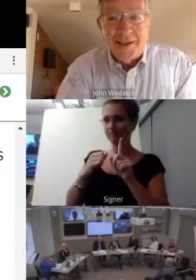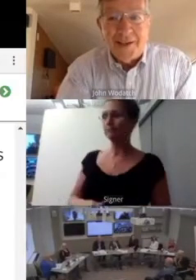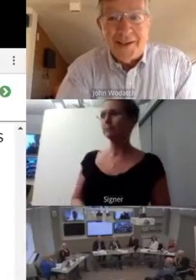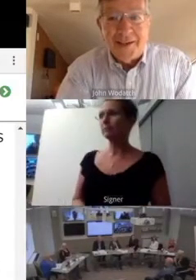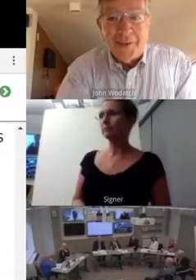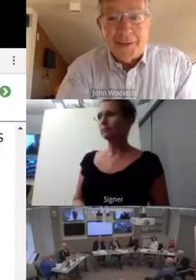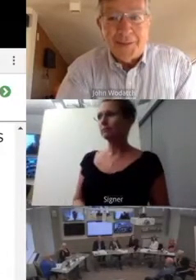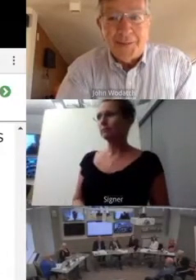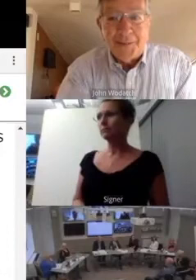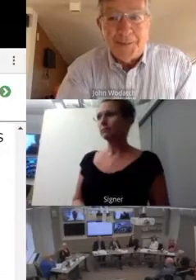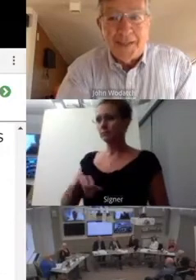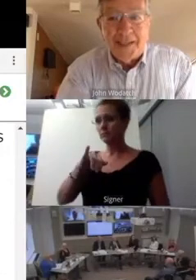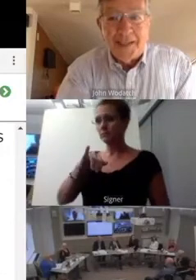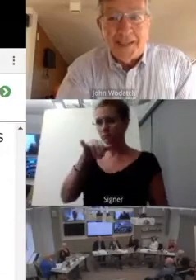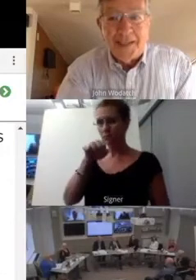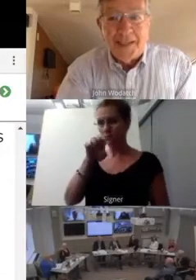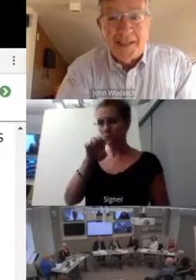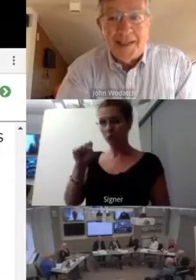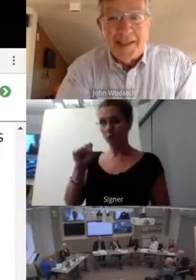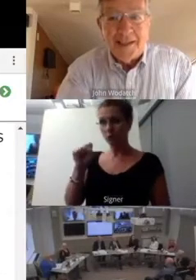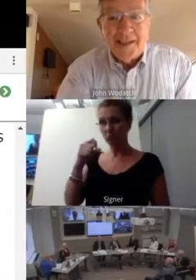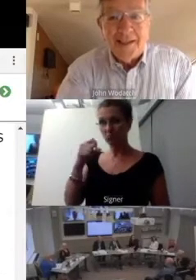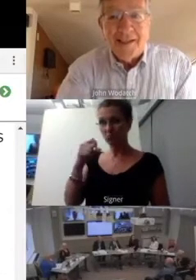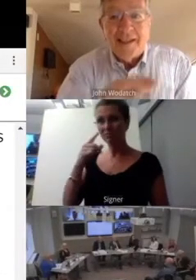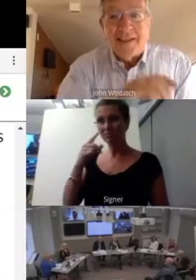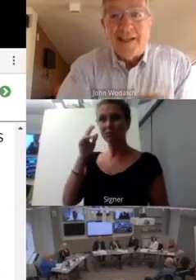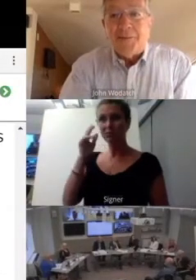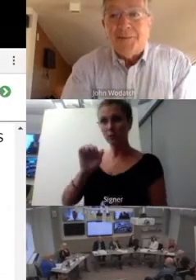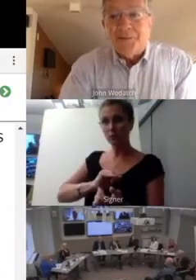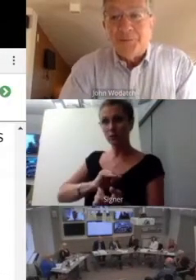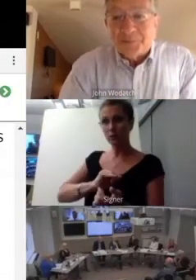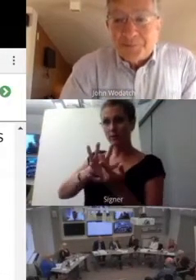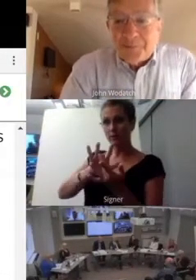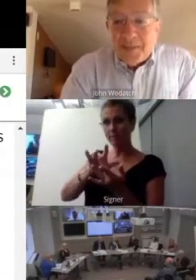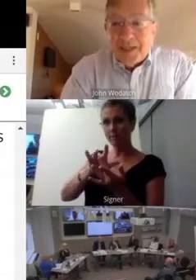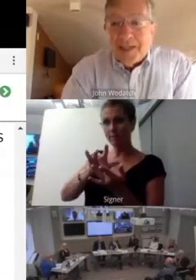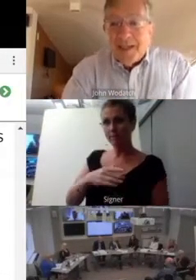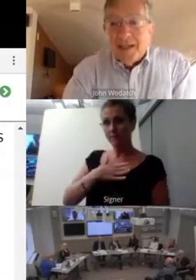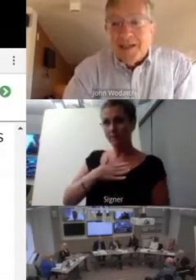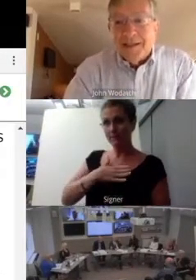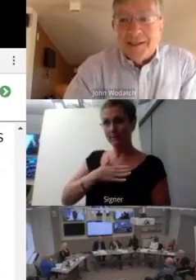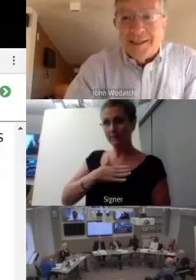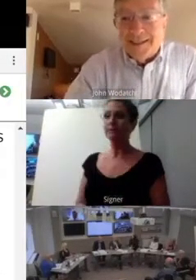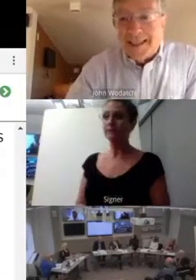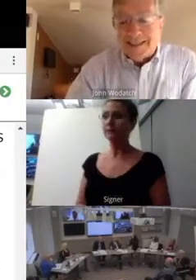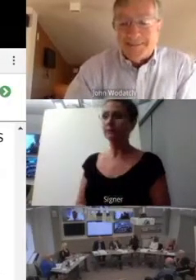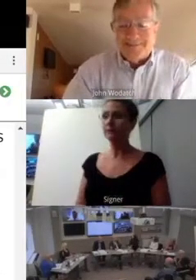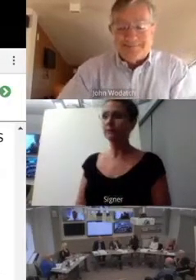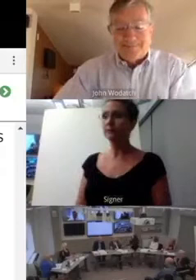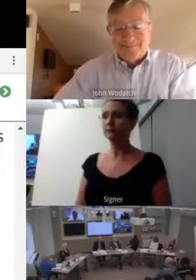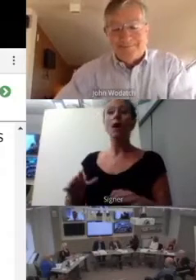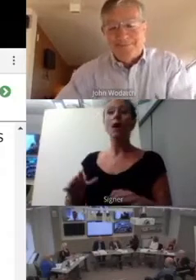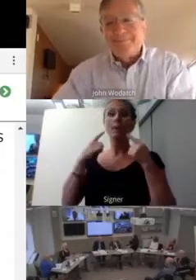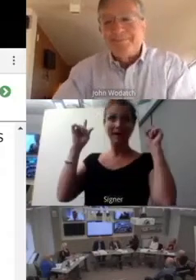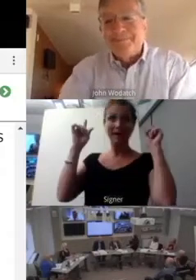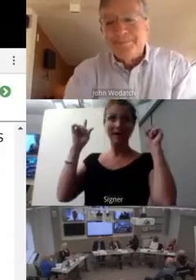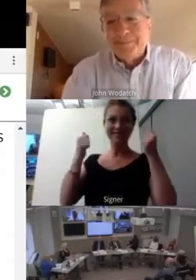if you can contact him and see if you can get him on. Oh, well, you gotcha. Yes. Hey,